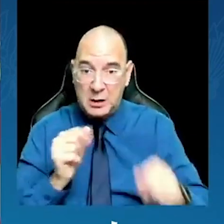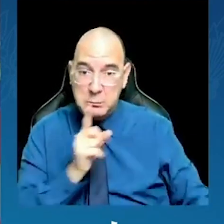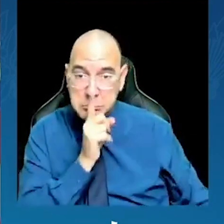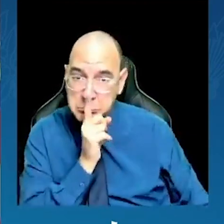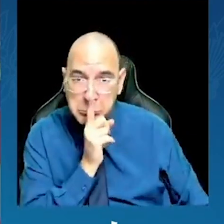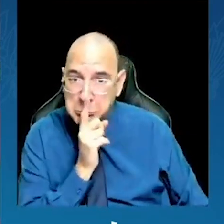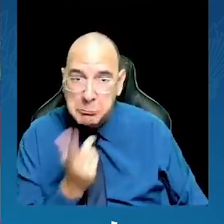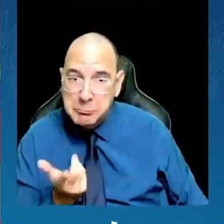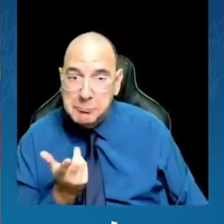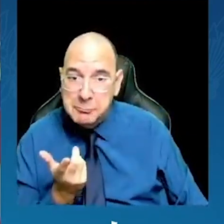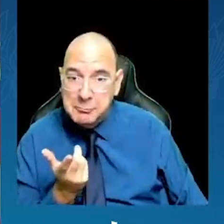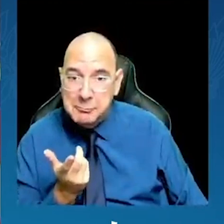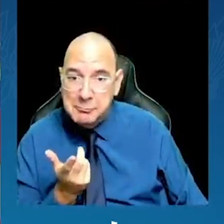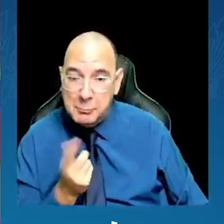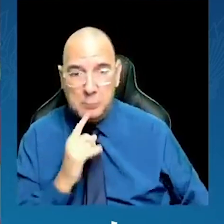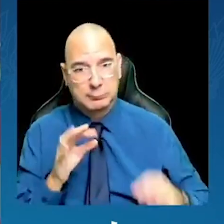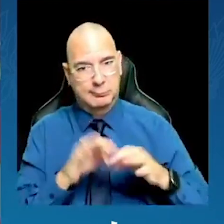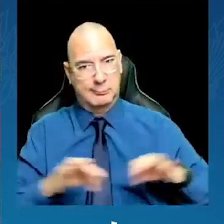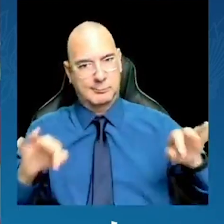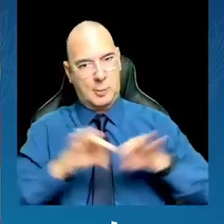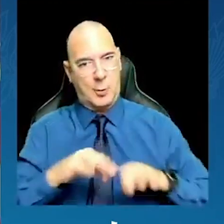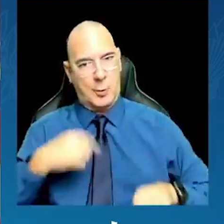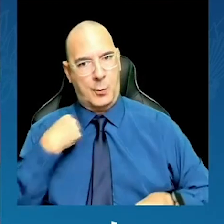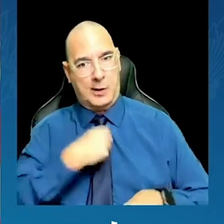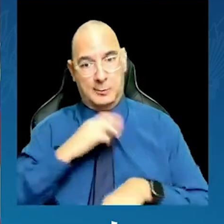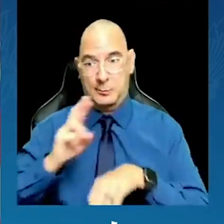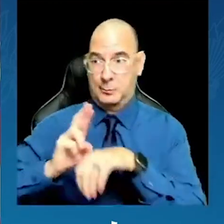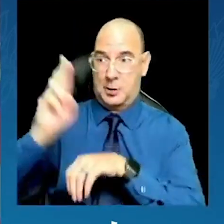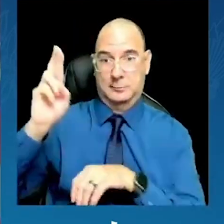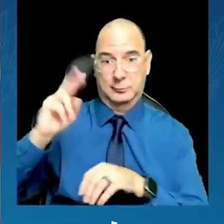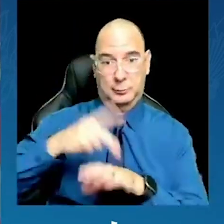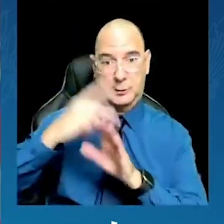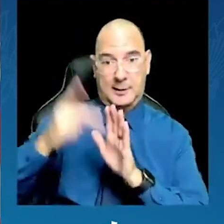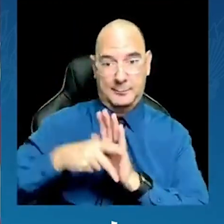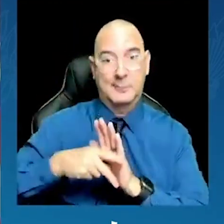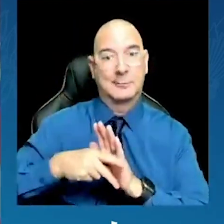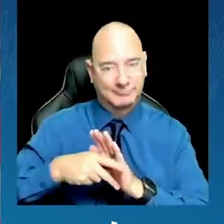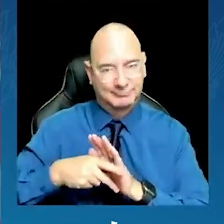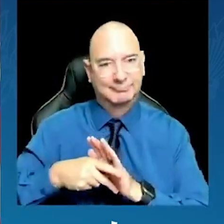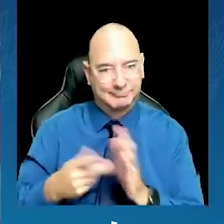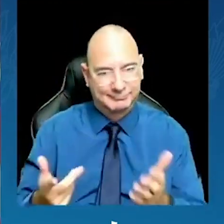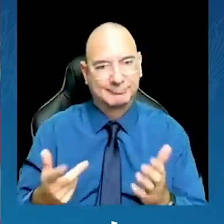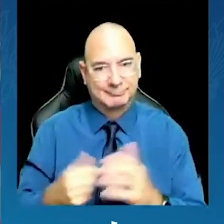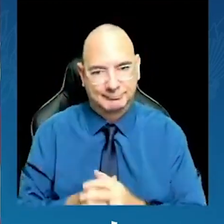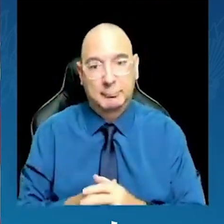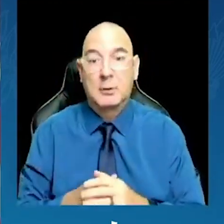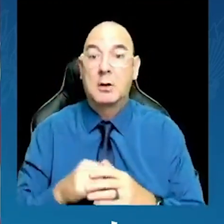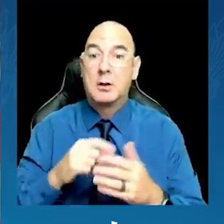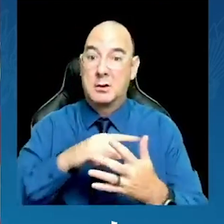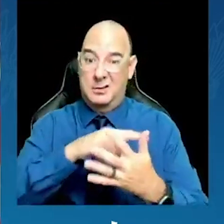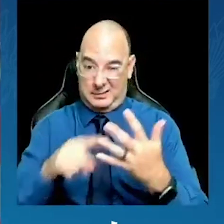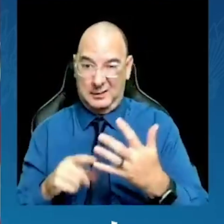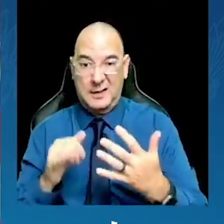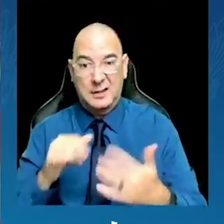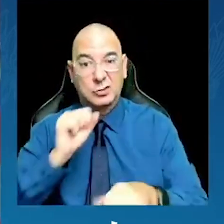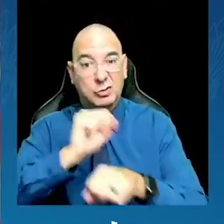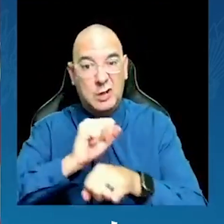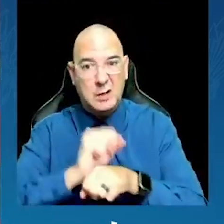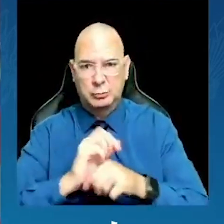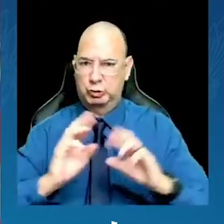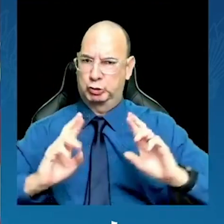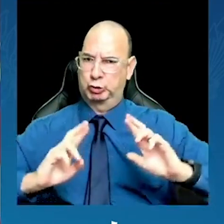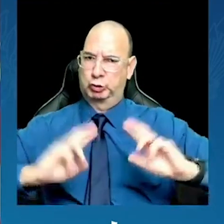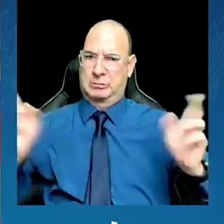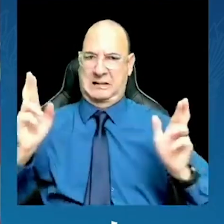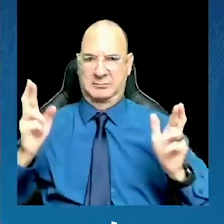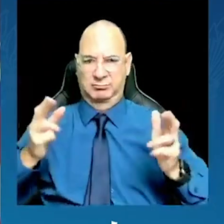essential to our space program. And these jobs are just waiting to be filled.